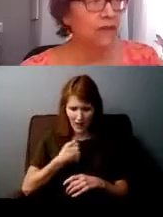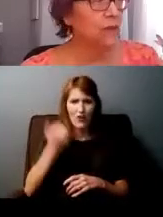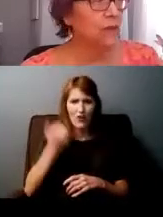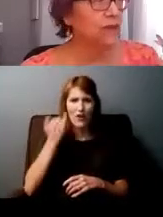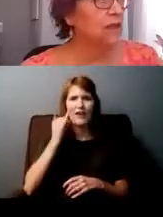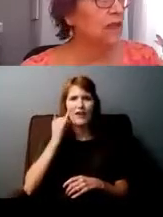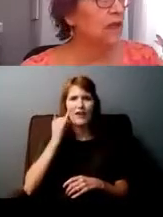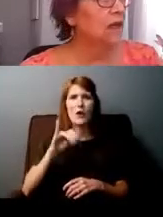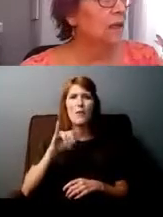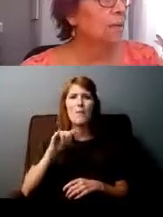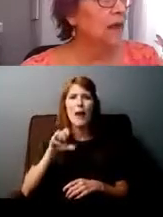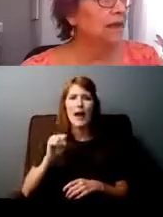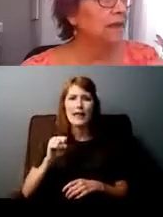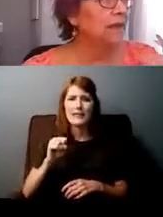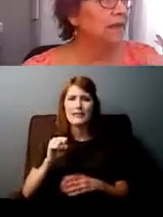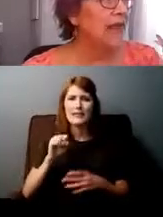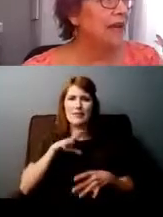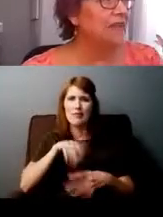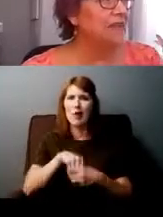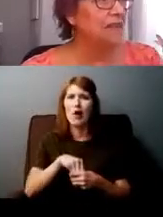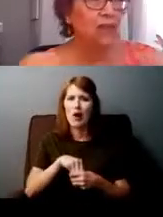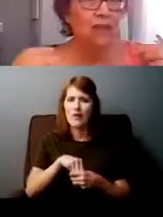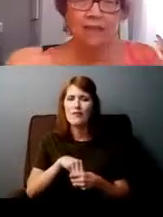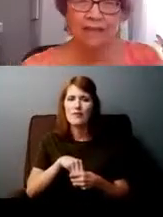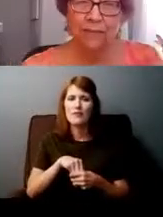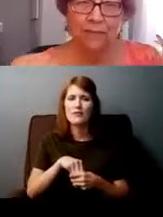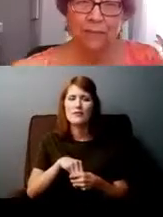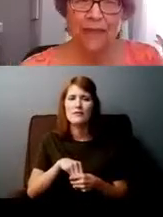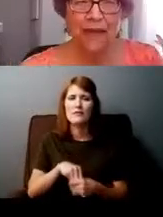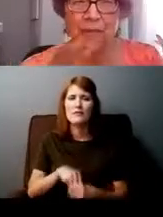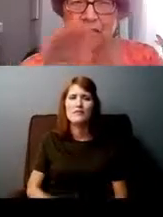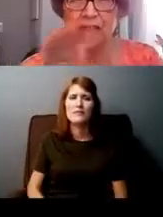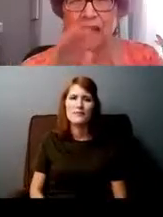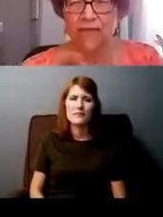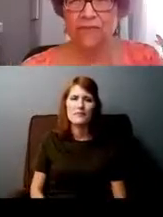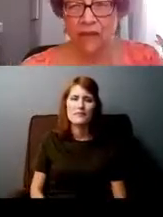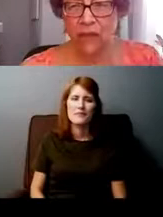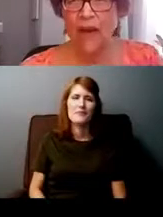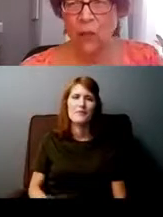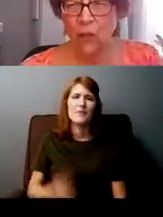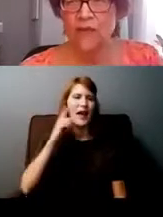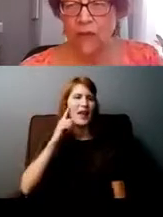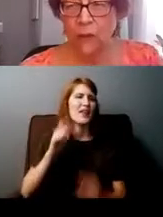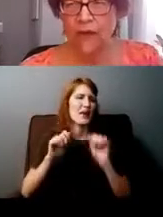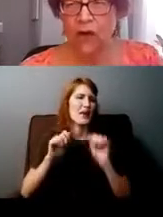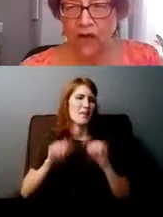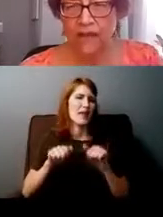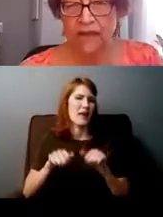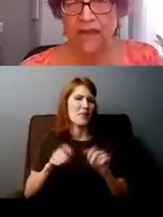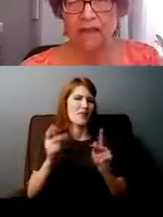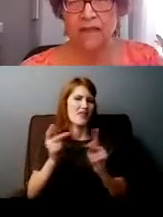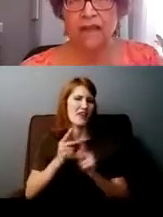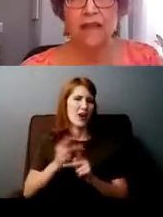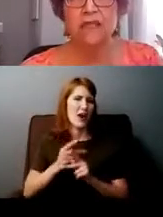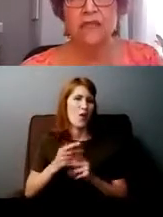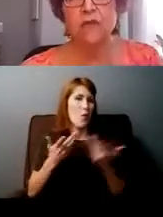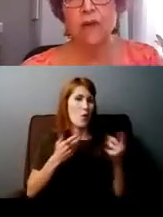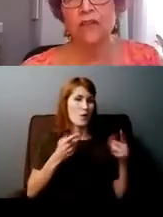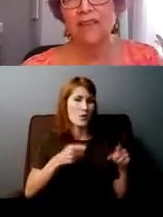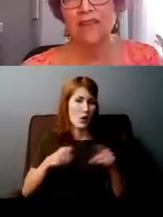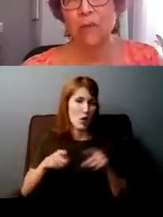entering into it. I think that being able to kind of figure out what's going on in